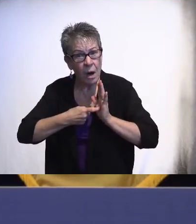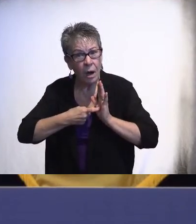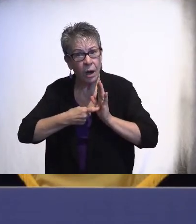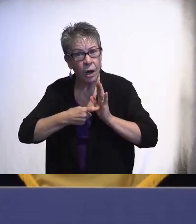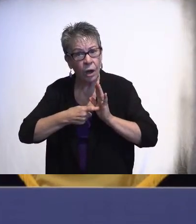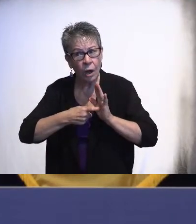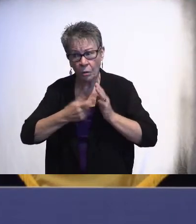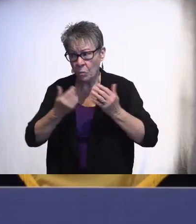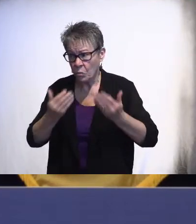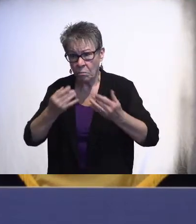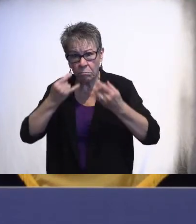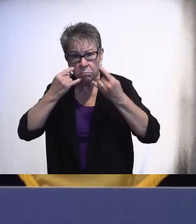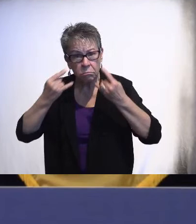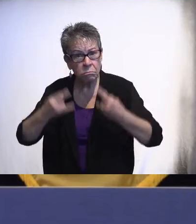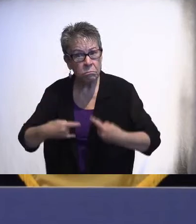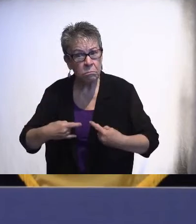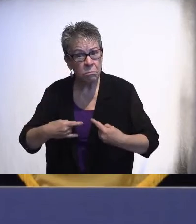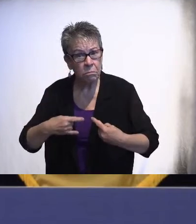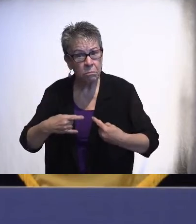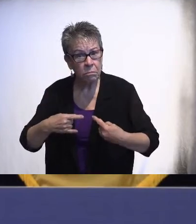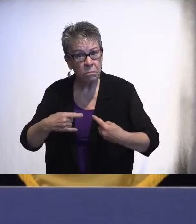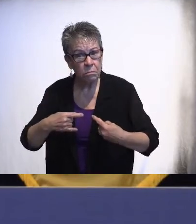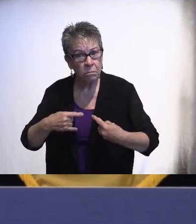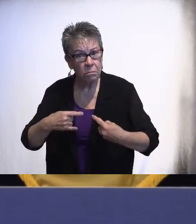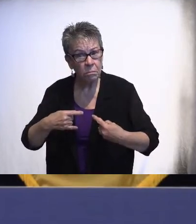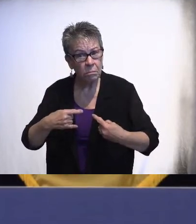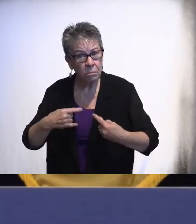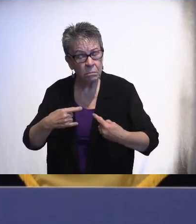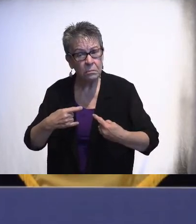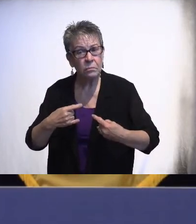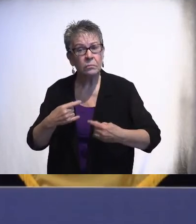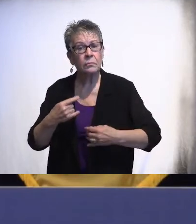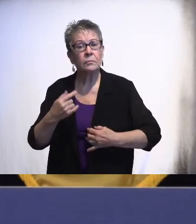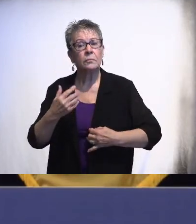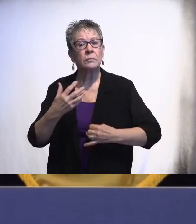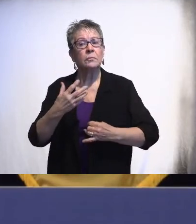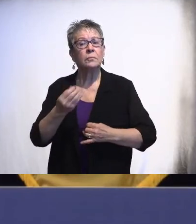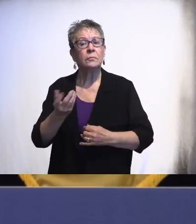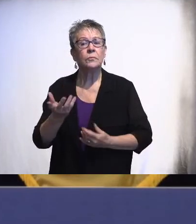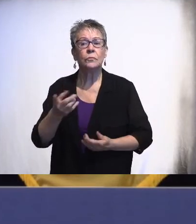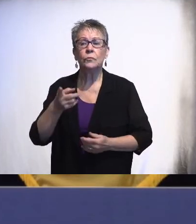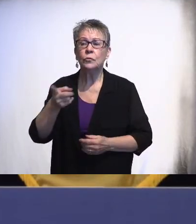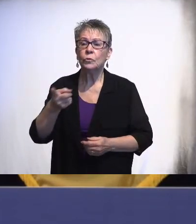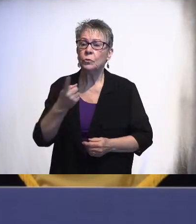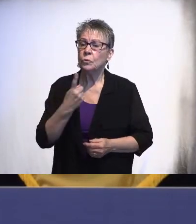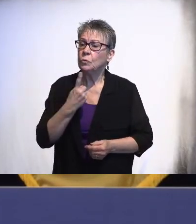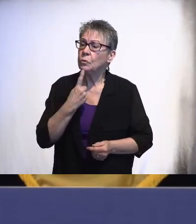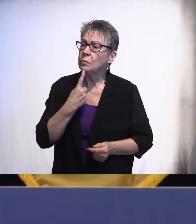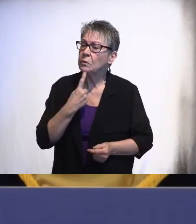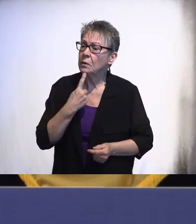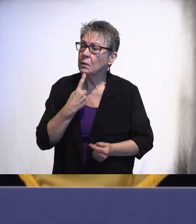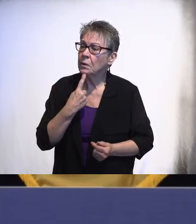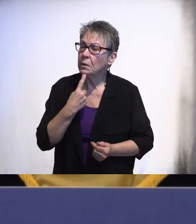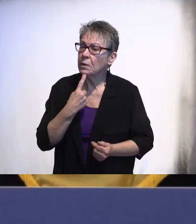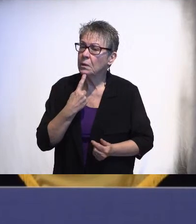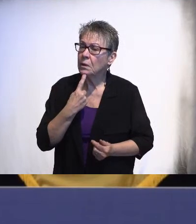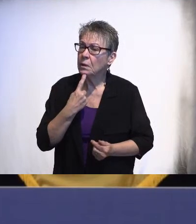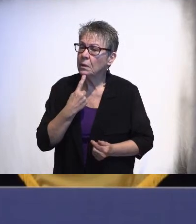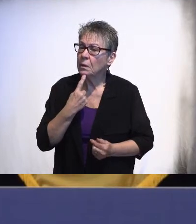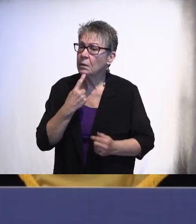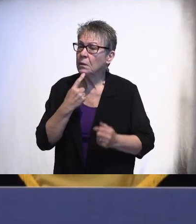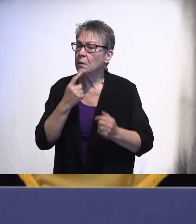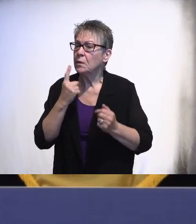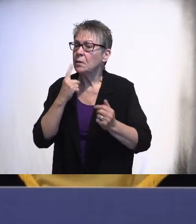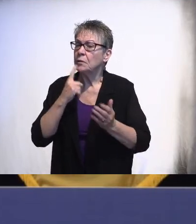very consistently over the course of last year into this year that you would be looking at the rate of vaccination